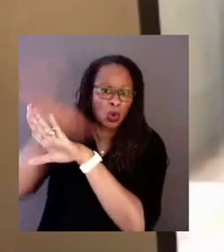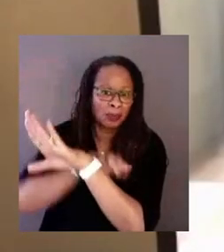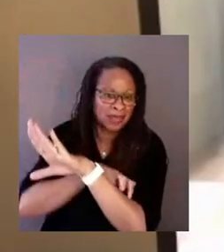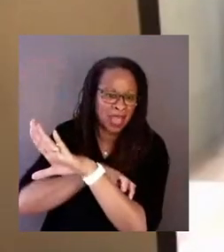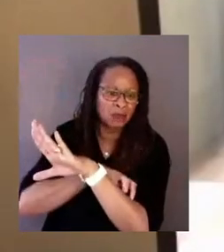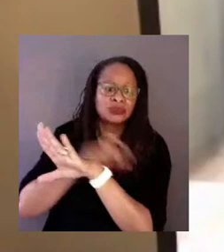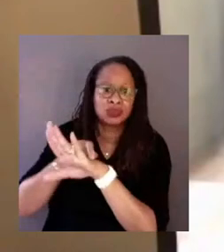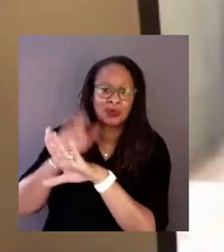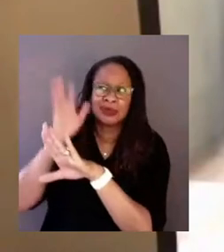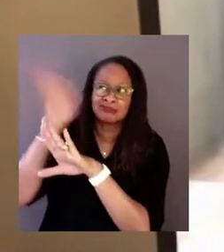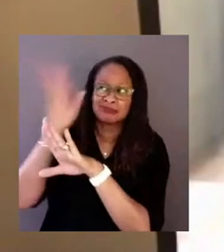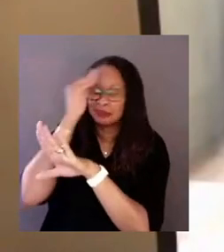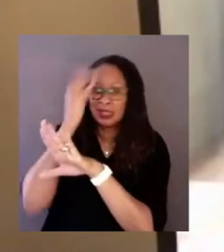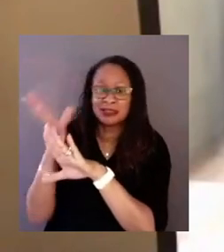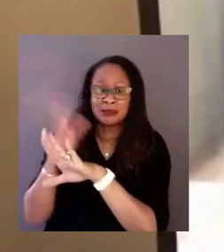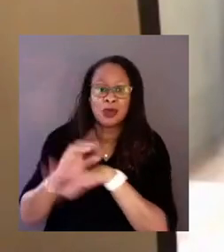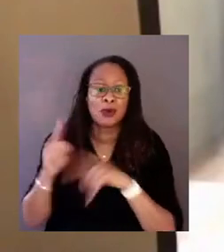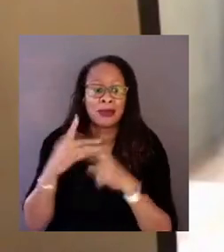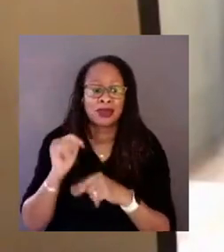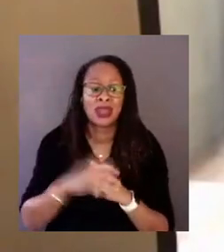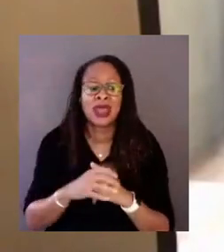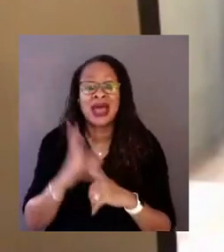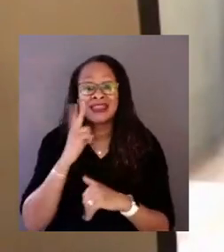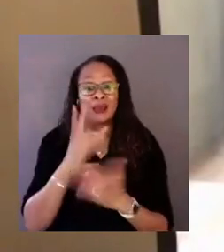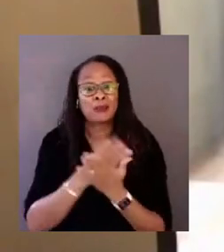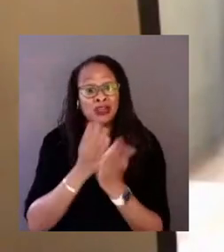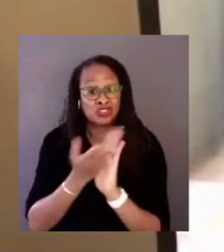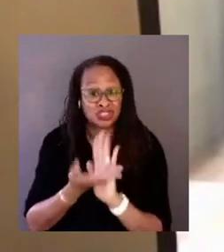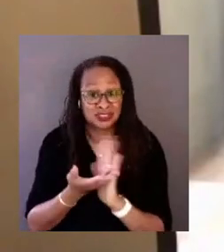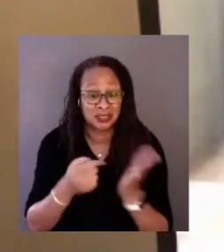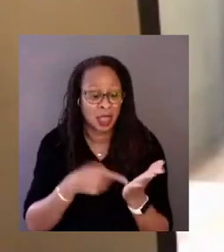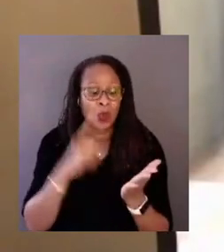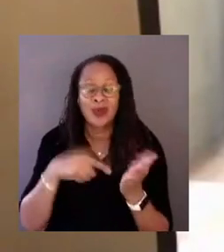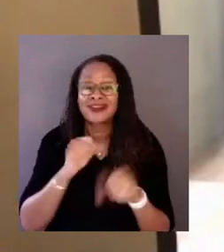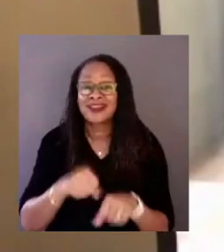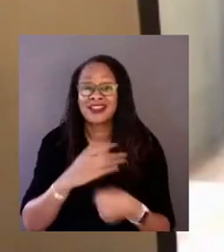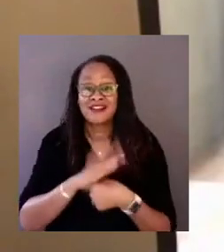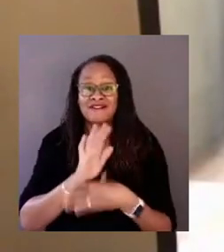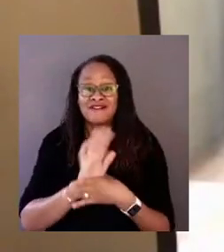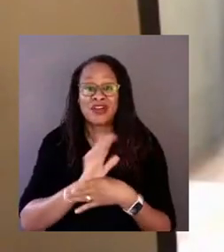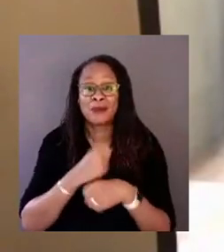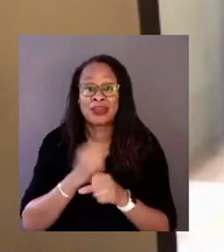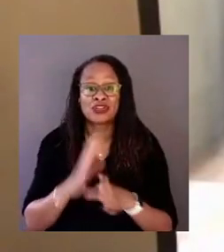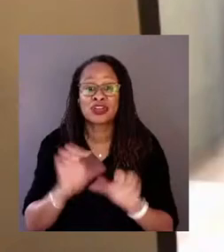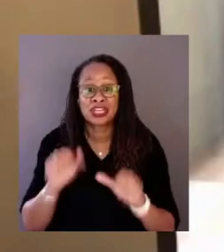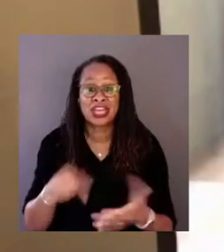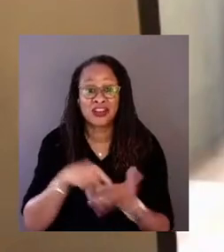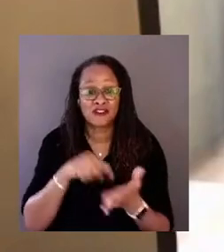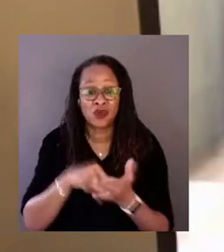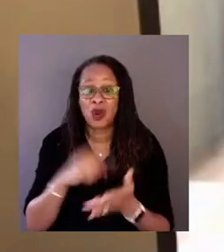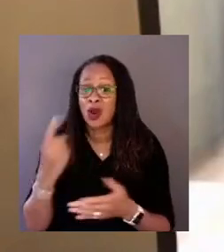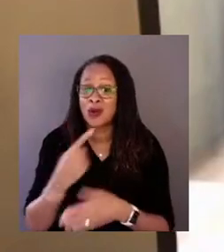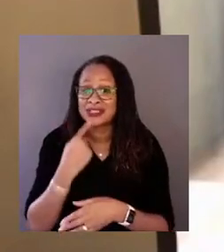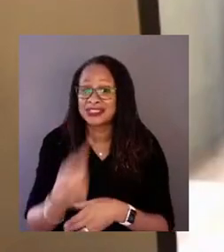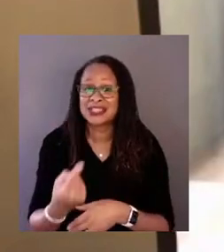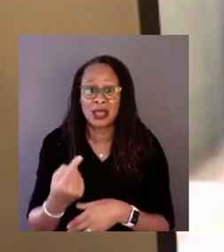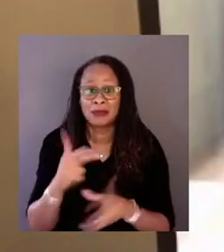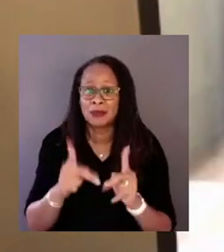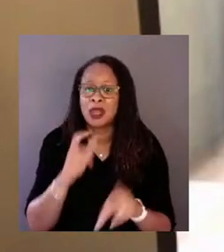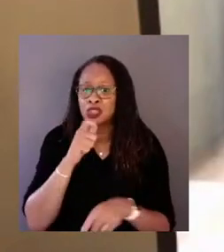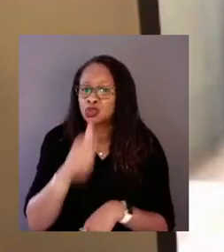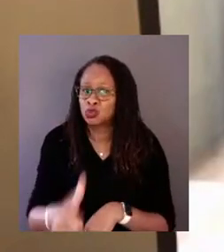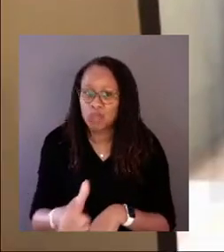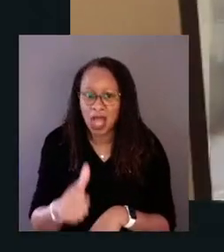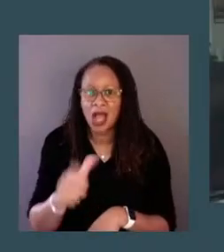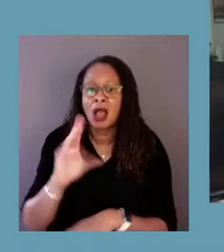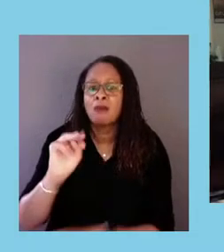looking at budgets. It's like, okay, what can we afford? What can that filmmaker afford? And I always tell people, do not mortgage your house for an Academy Award. Oh, campaign.